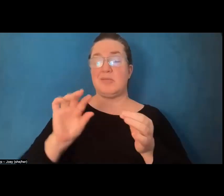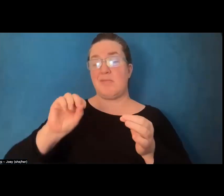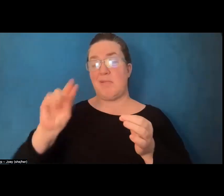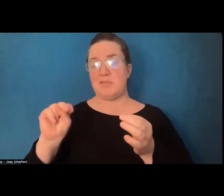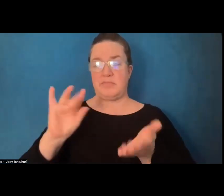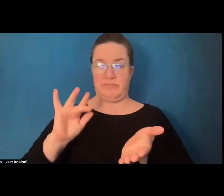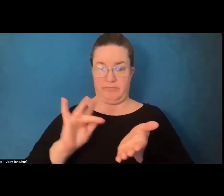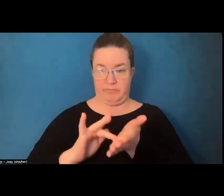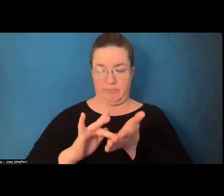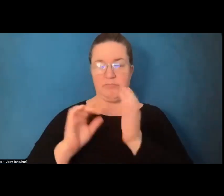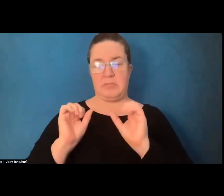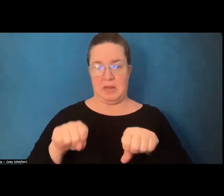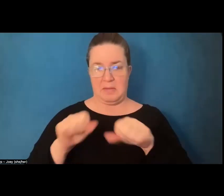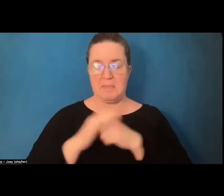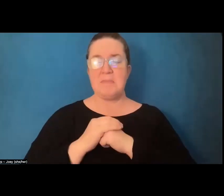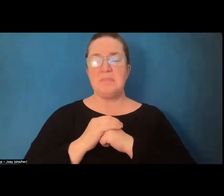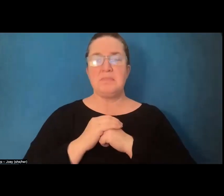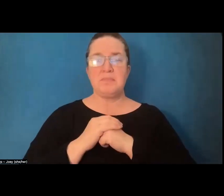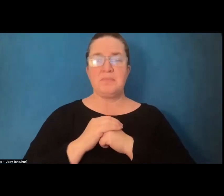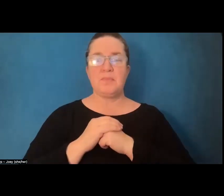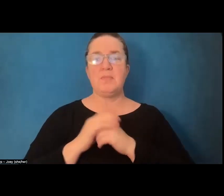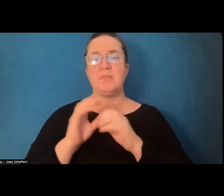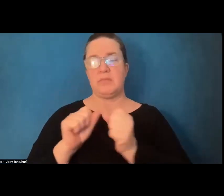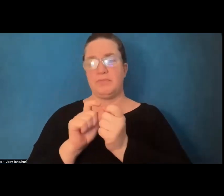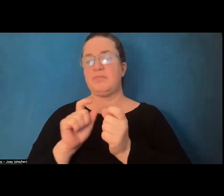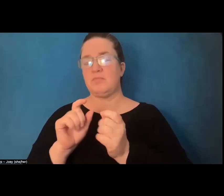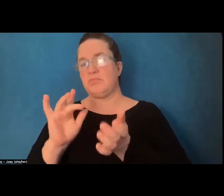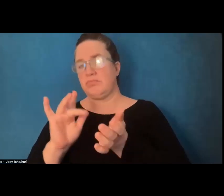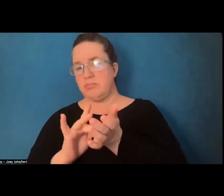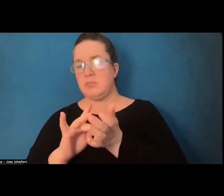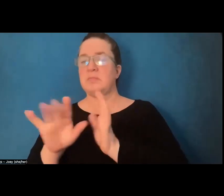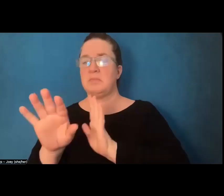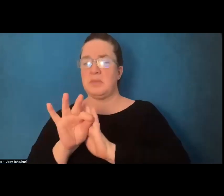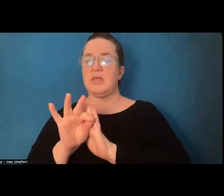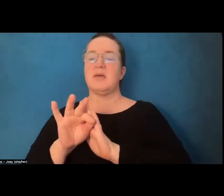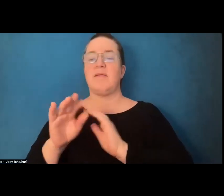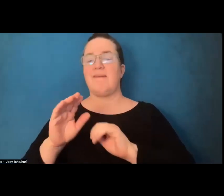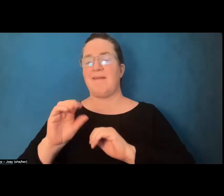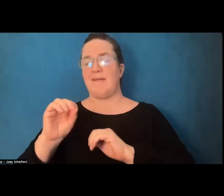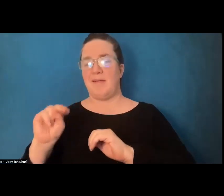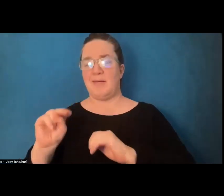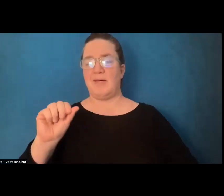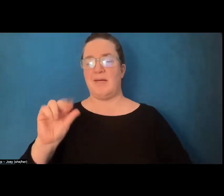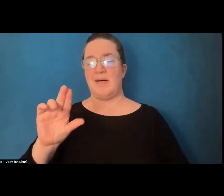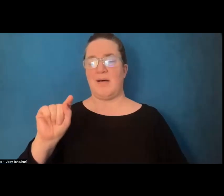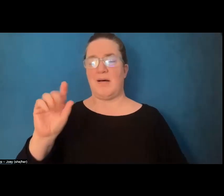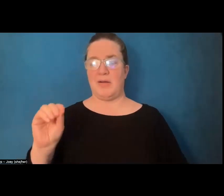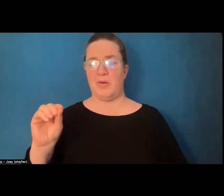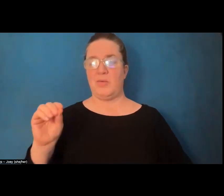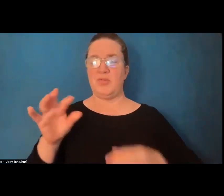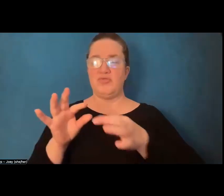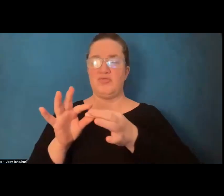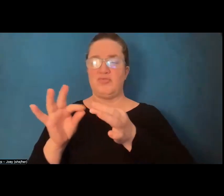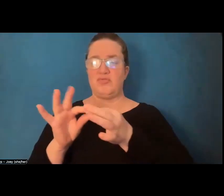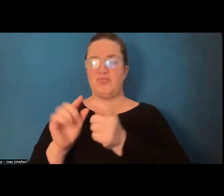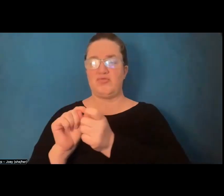the meeting control bar, then clicking Enable Auto Transcription. You can click and drag the provided subtitles to move their position on the